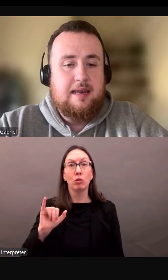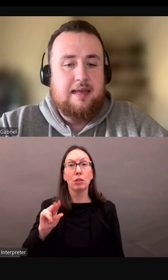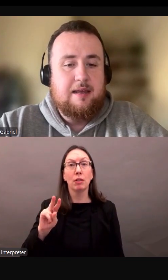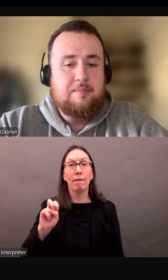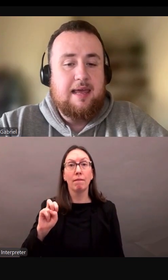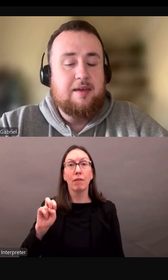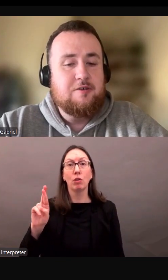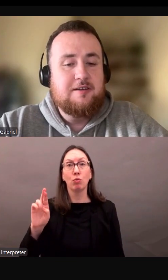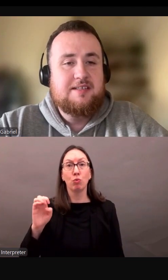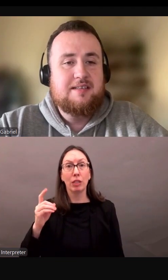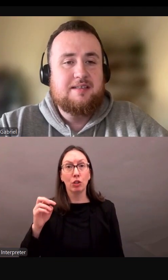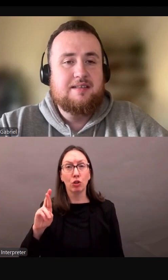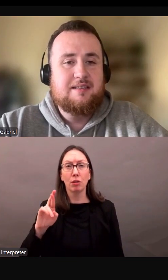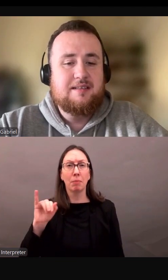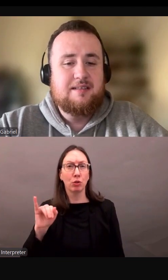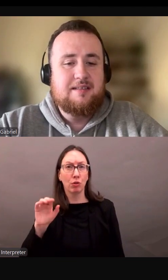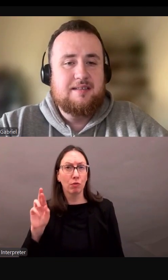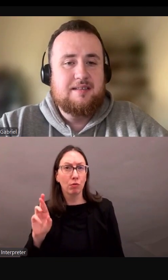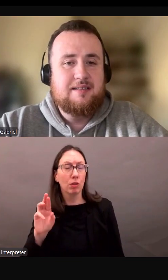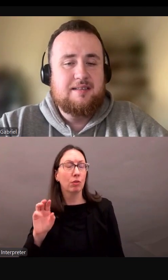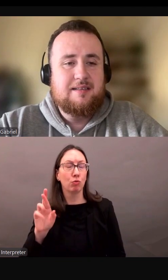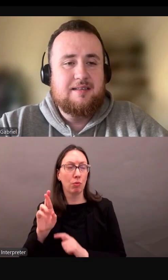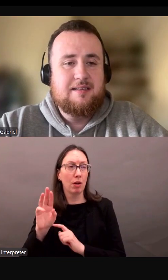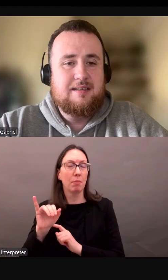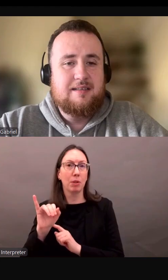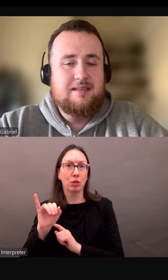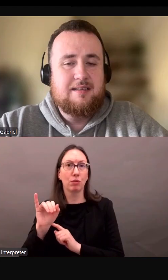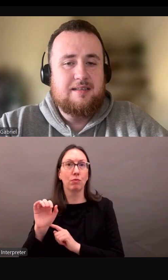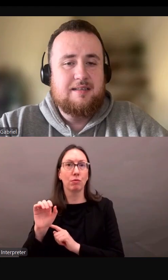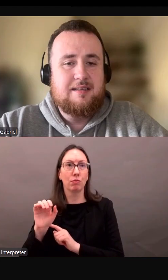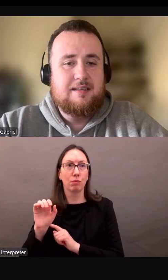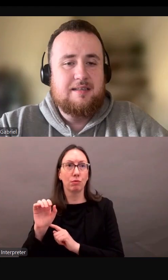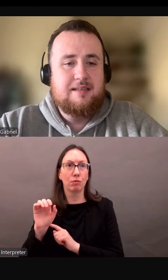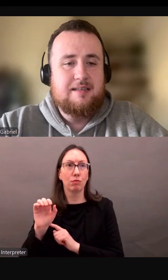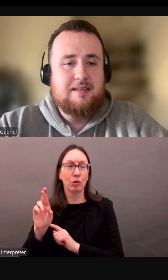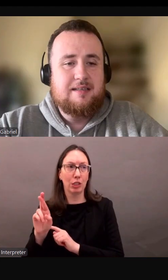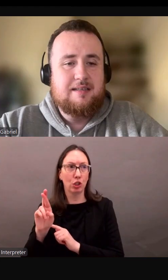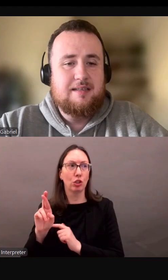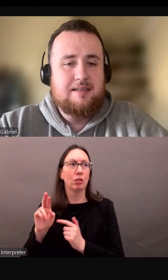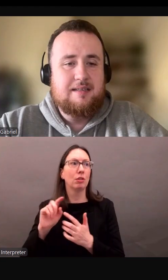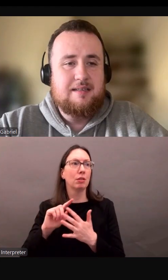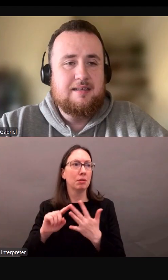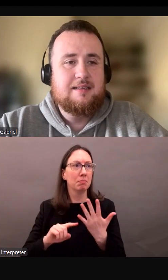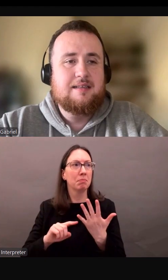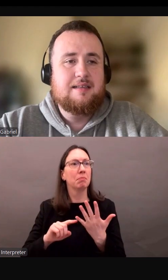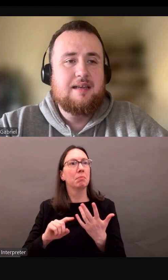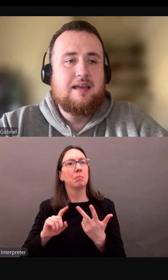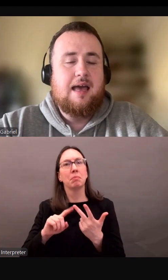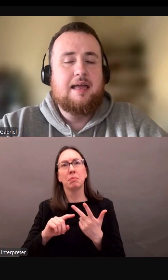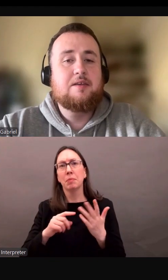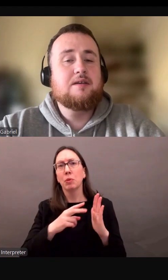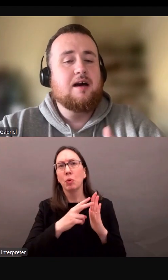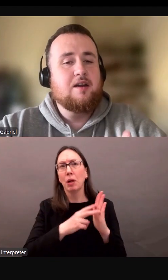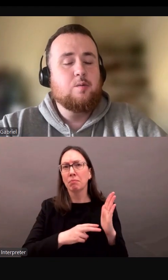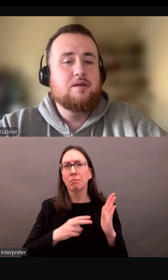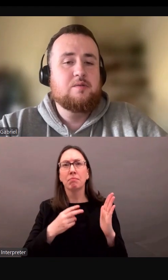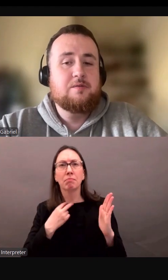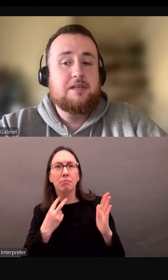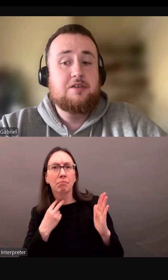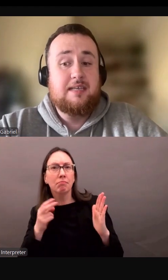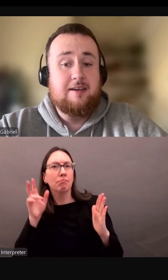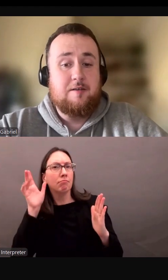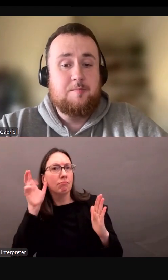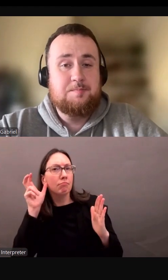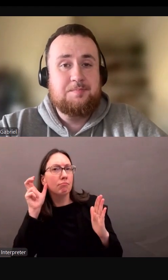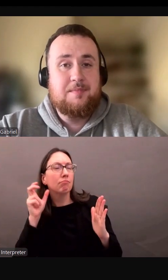And then click play, of course. How to log into Helperbird. Welcome to our guide on logging into Helperbird. And use all our wonderful